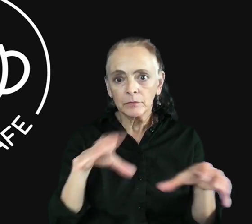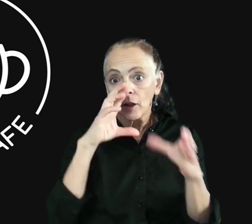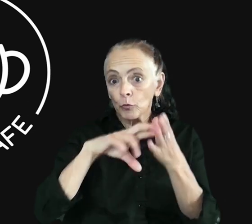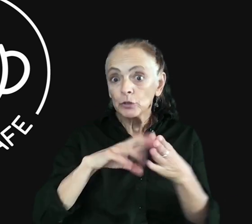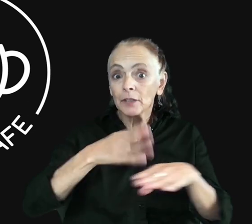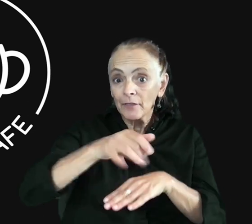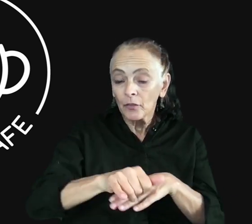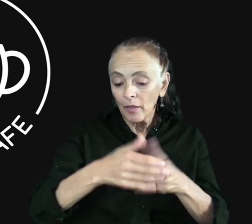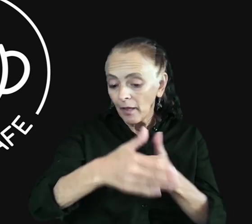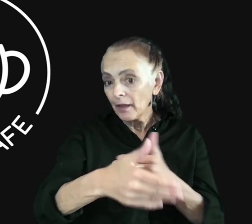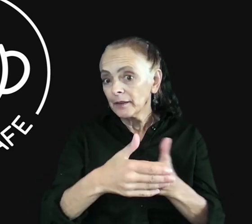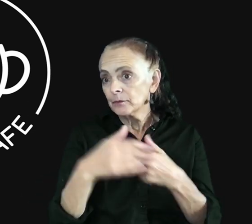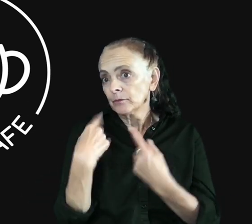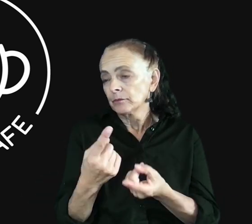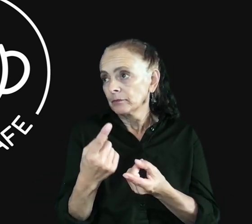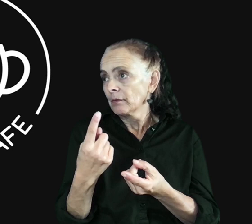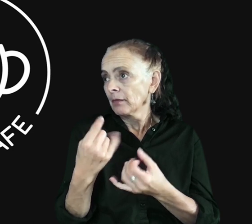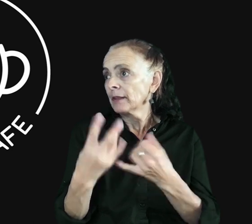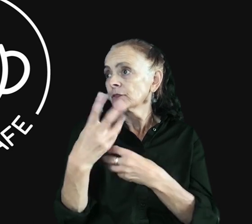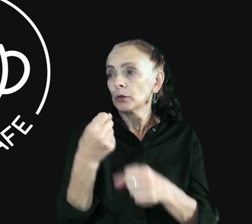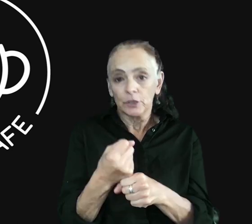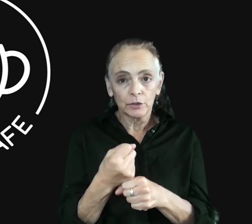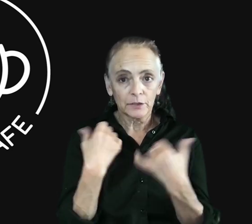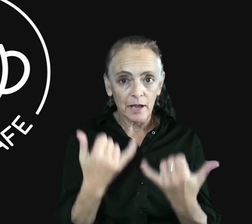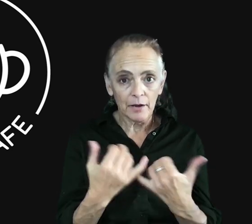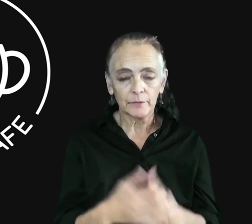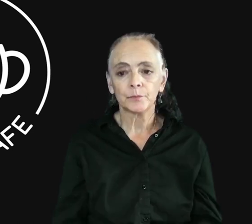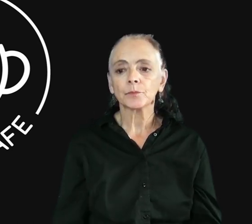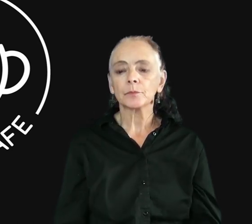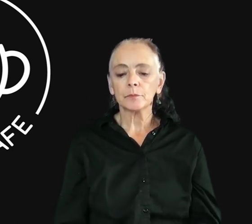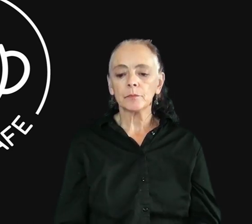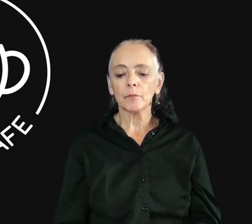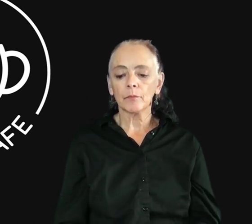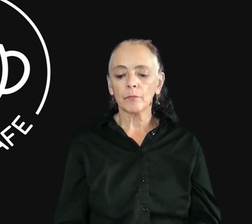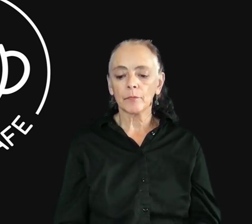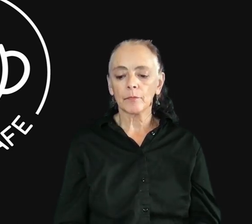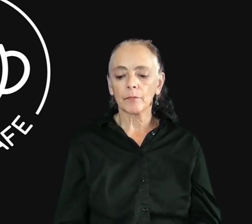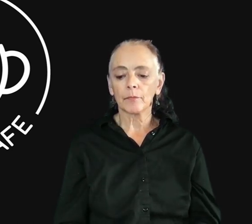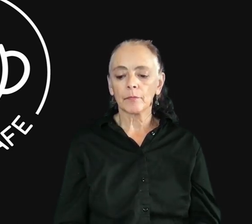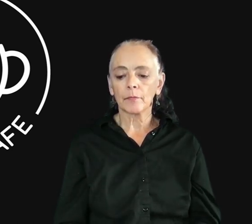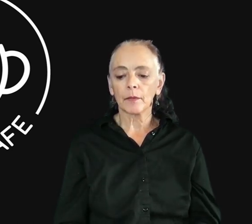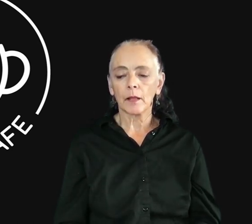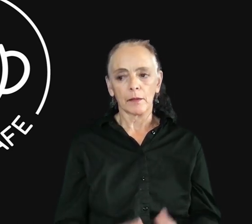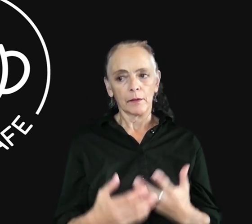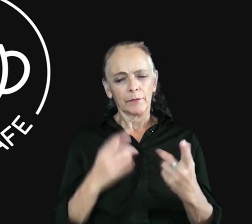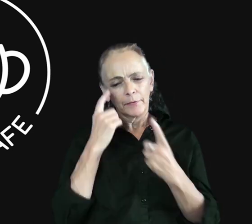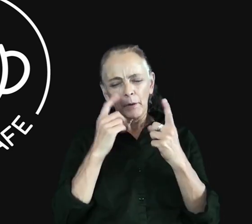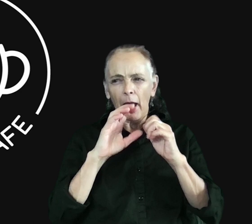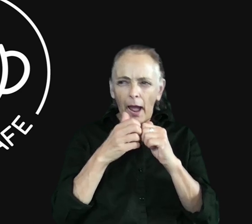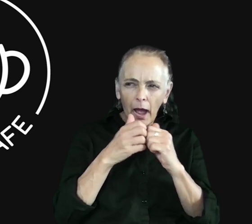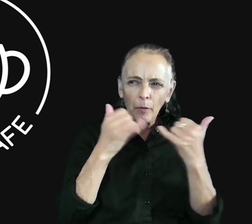of that in the last kind of however many years now and really thinking about how players are are